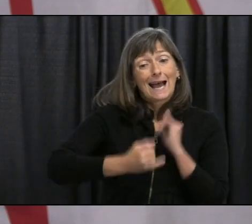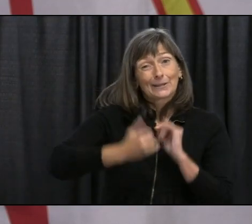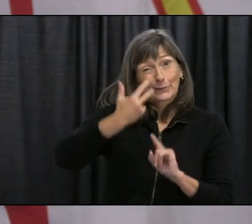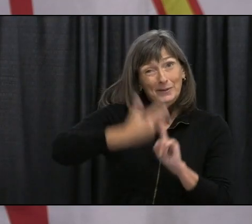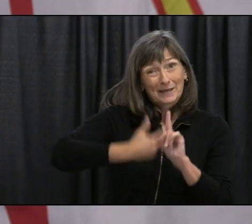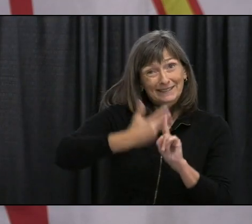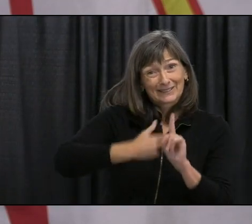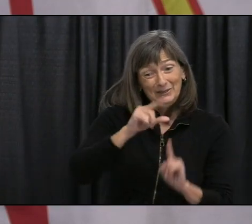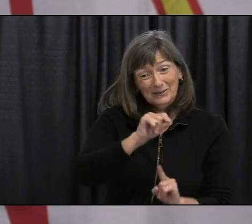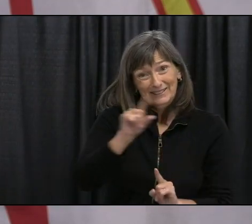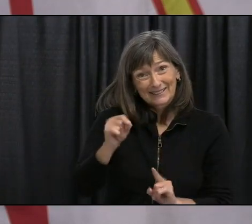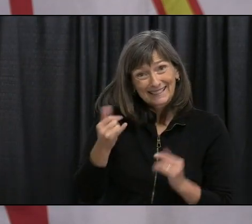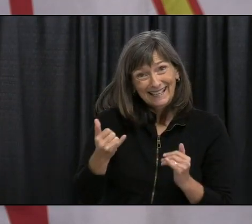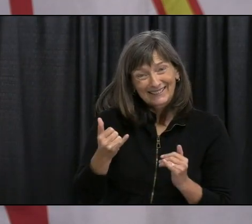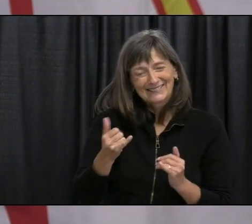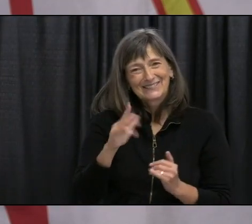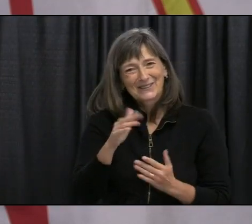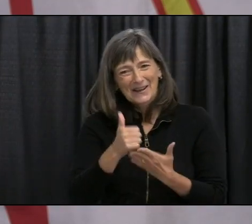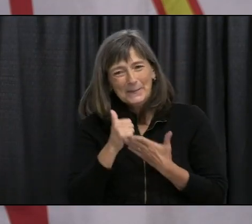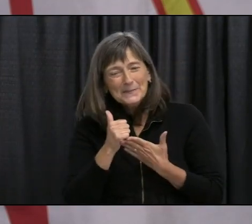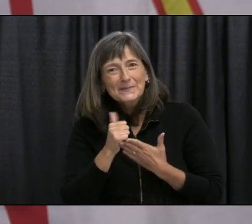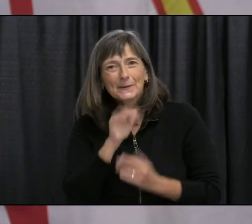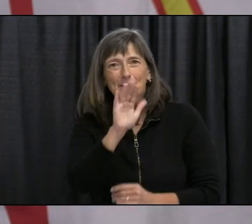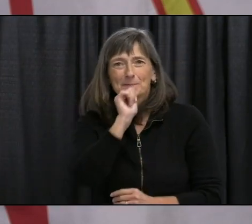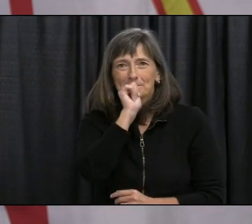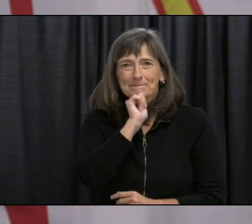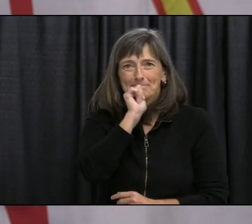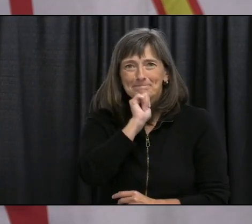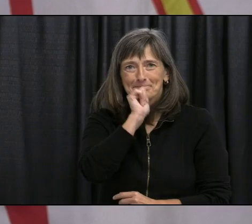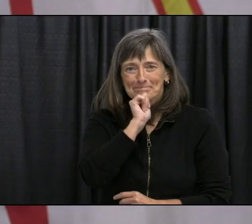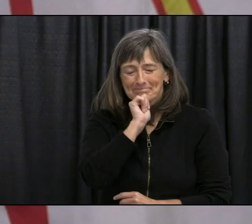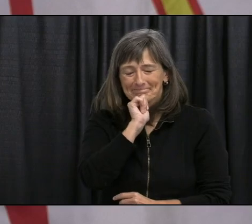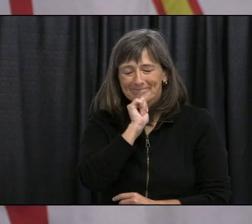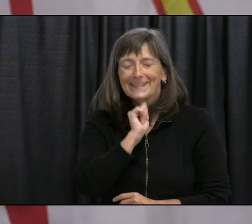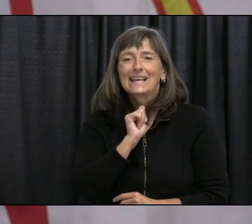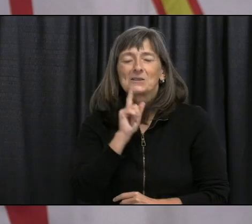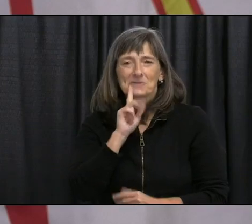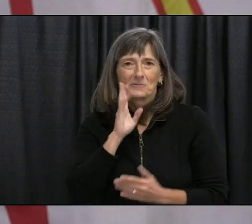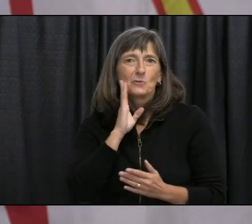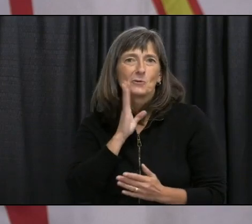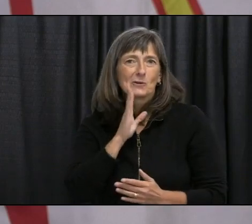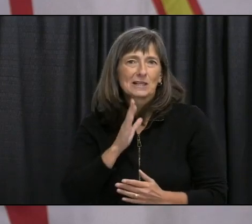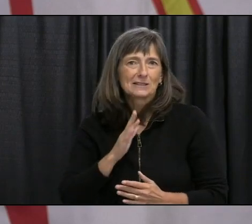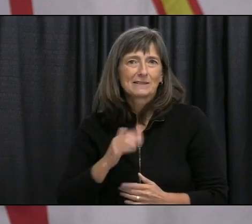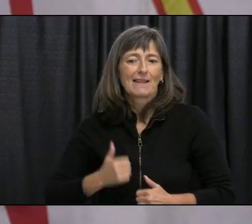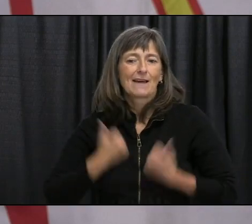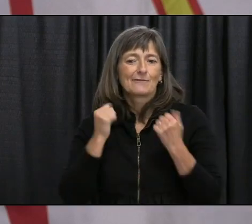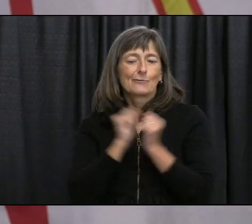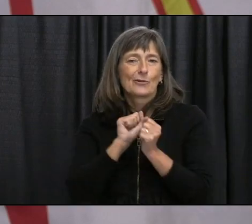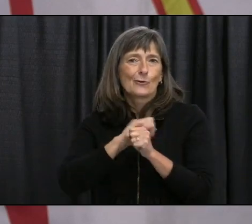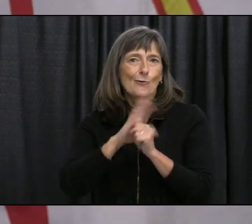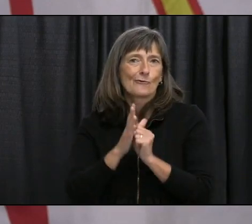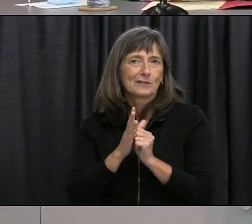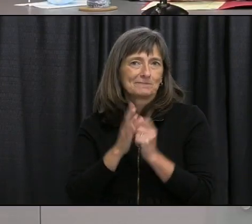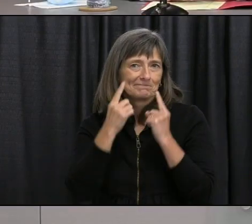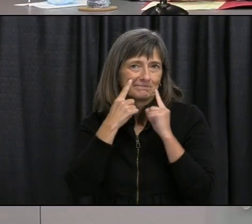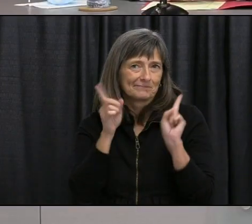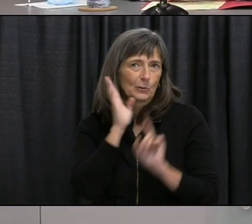help, your perseverance, and your patience, we will meet more Life with COVID-19 milestones together. Thank you.